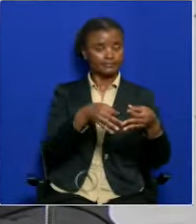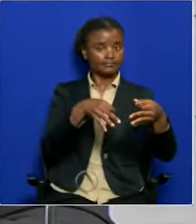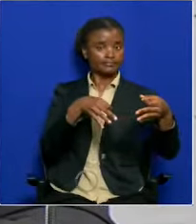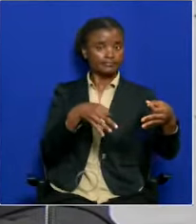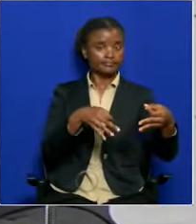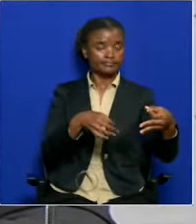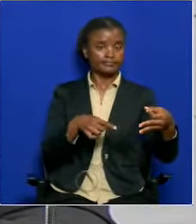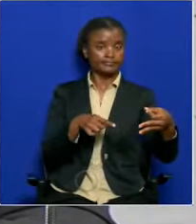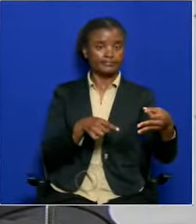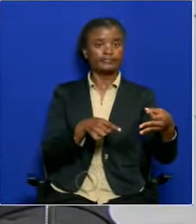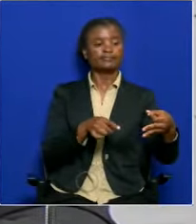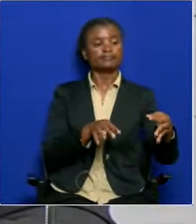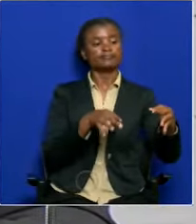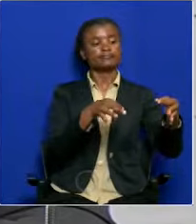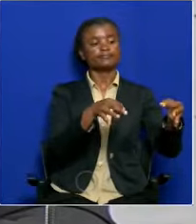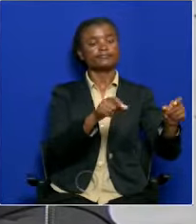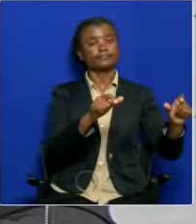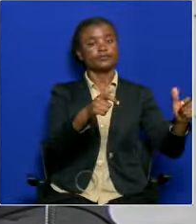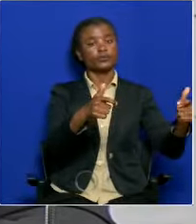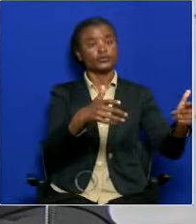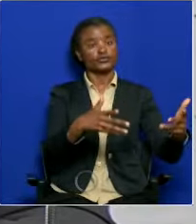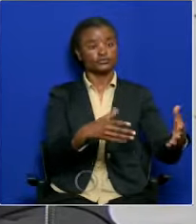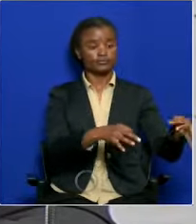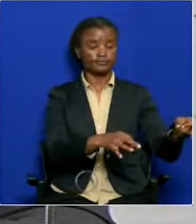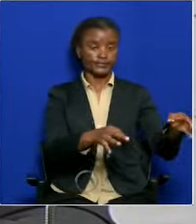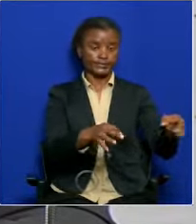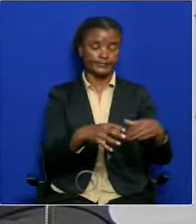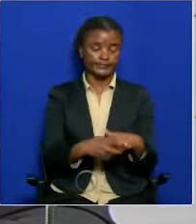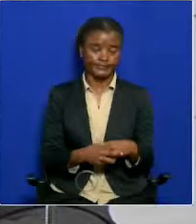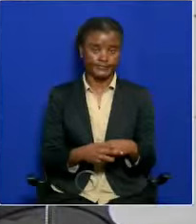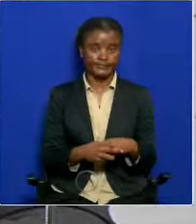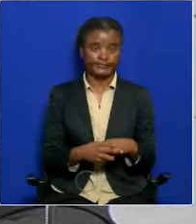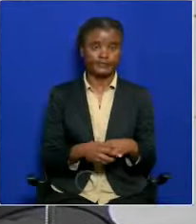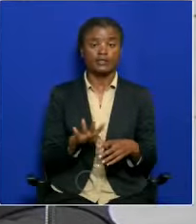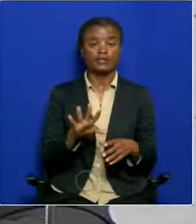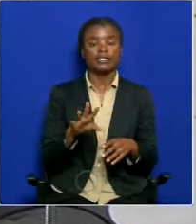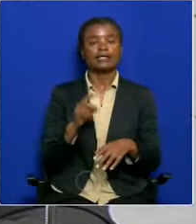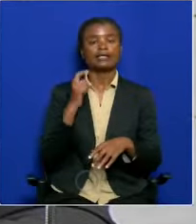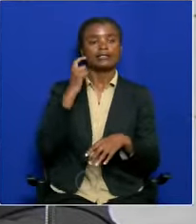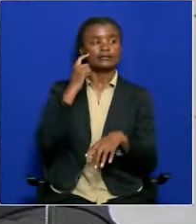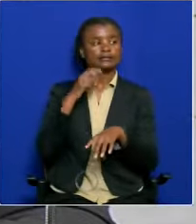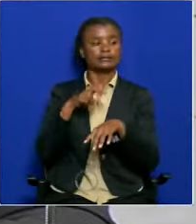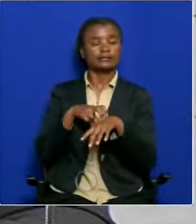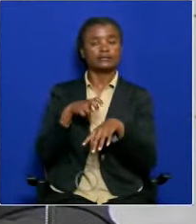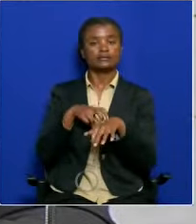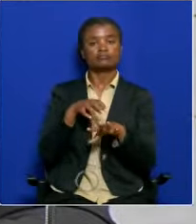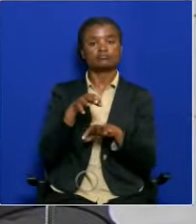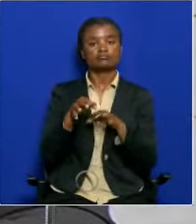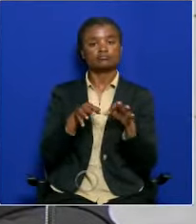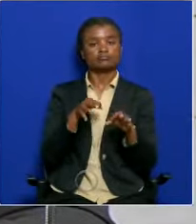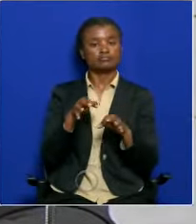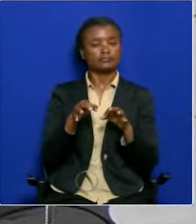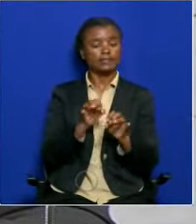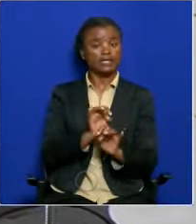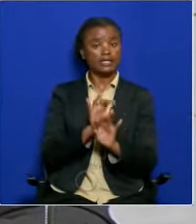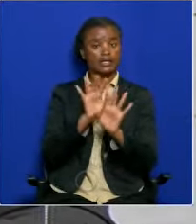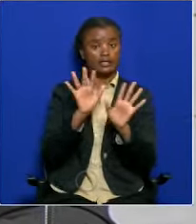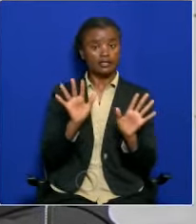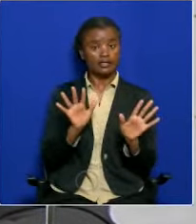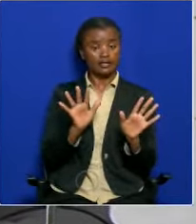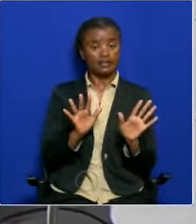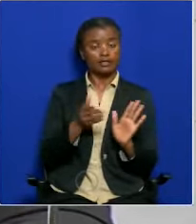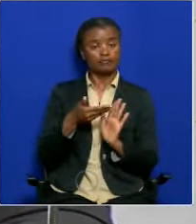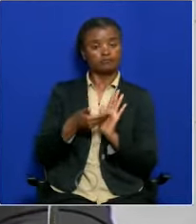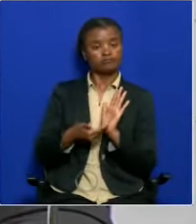Commission. It is necessary to clarify the precise meaning of what was conveyed in that